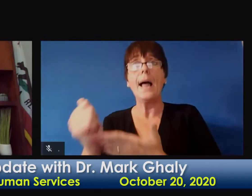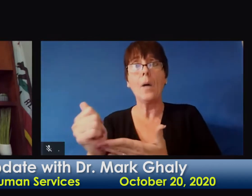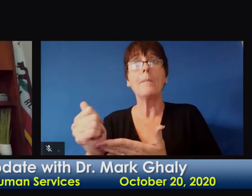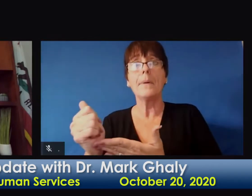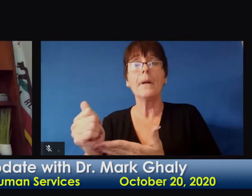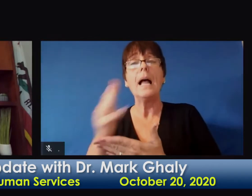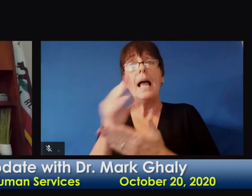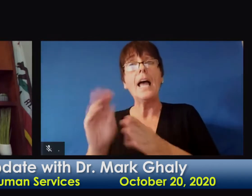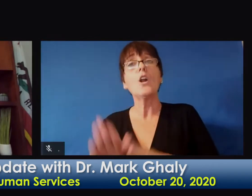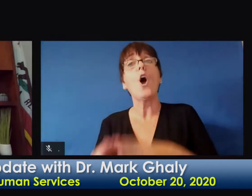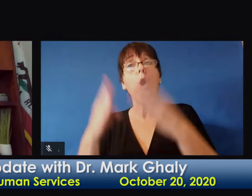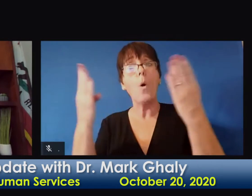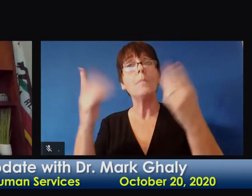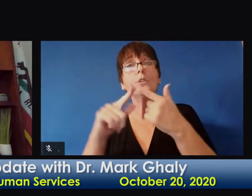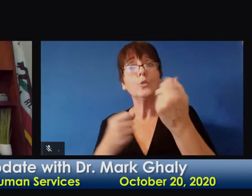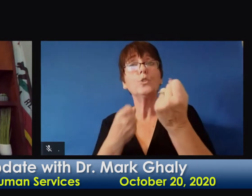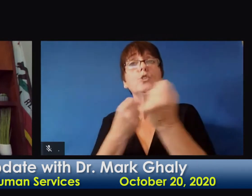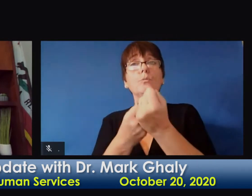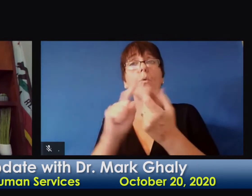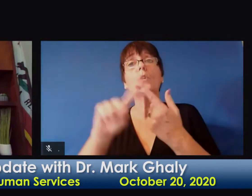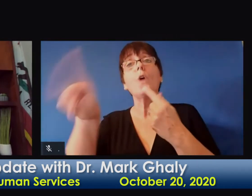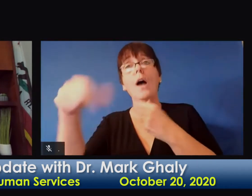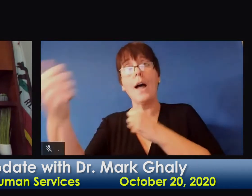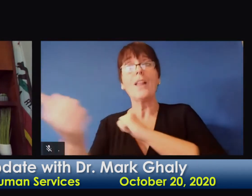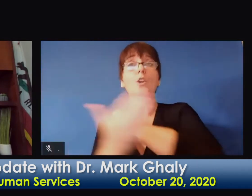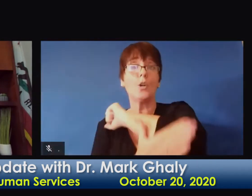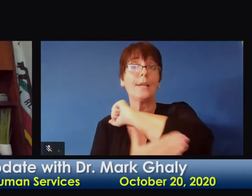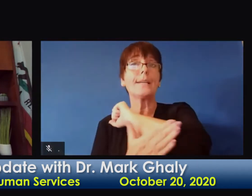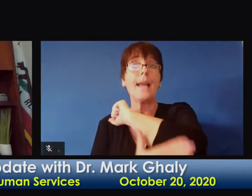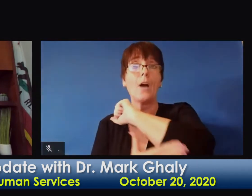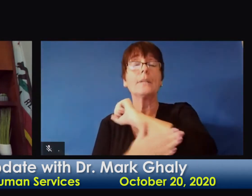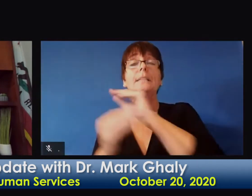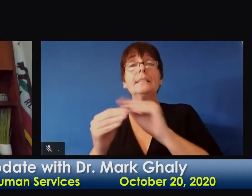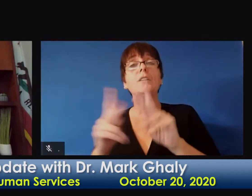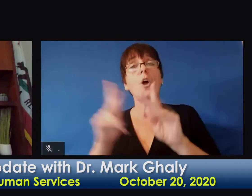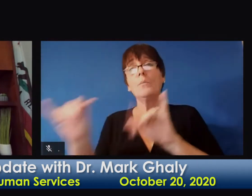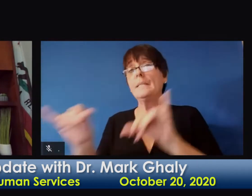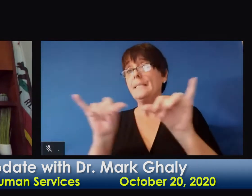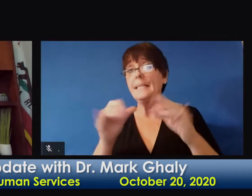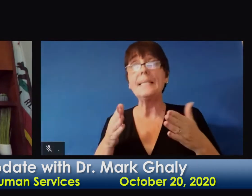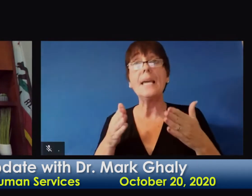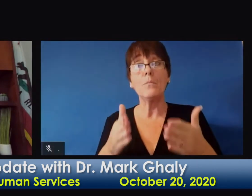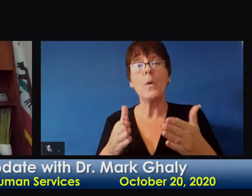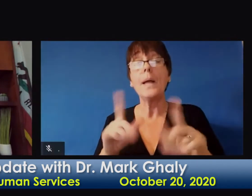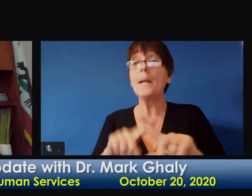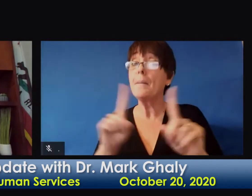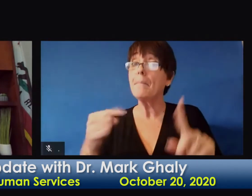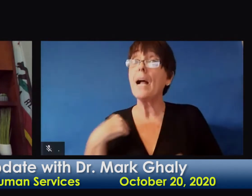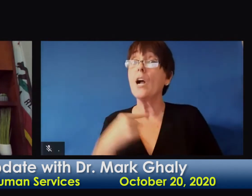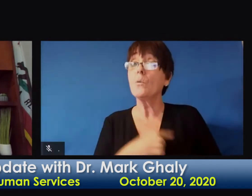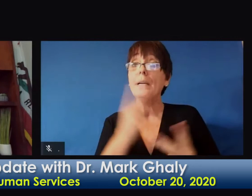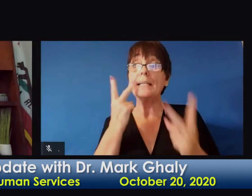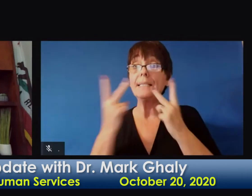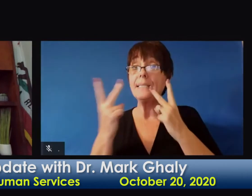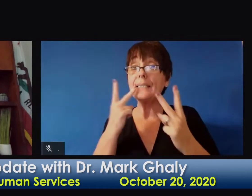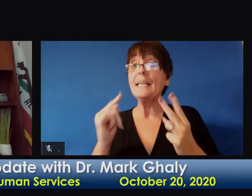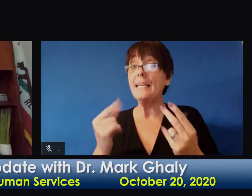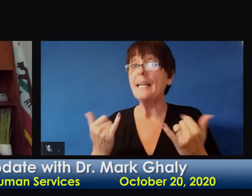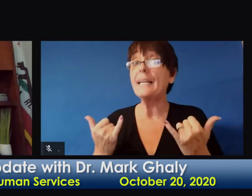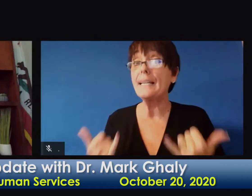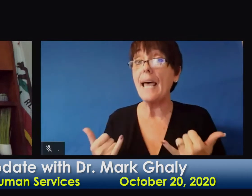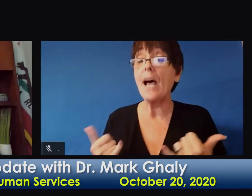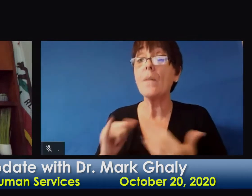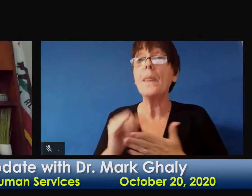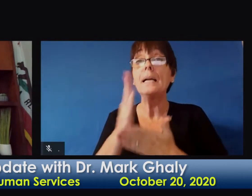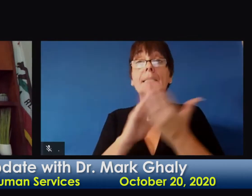and open to supporting other counties in very much the same way. But we are seeing it now that